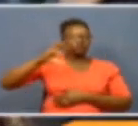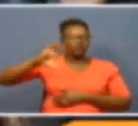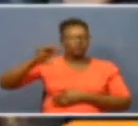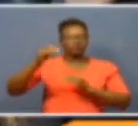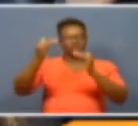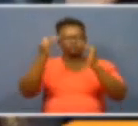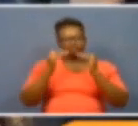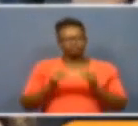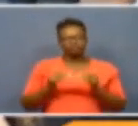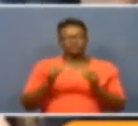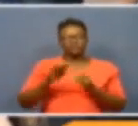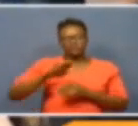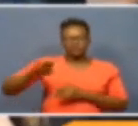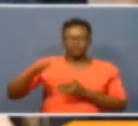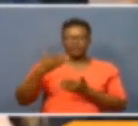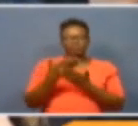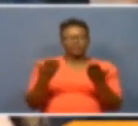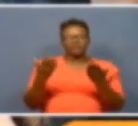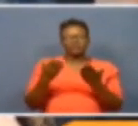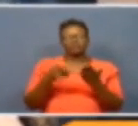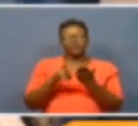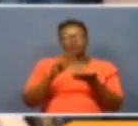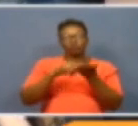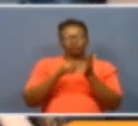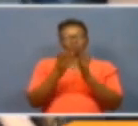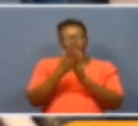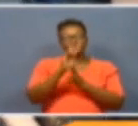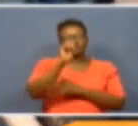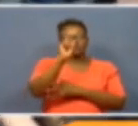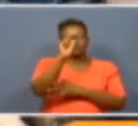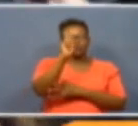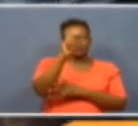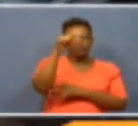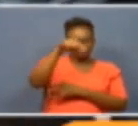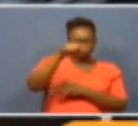spare parts supply contract between Kenya Airways and Boeing.